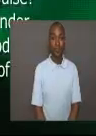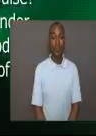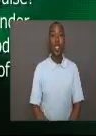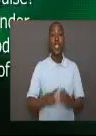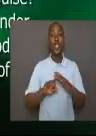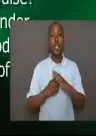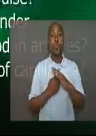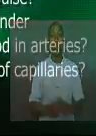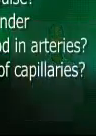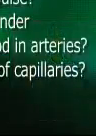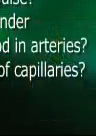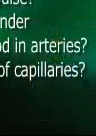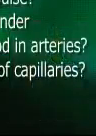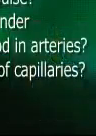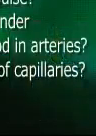Begin.